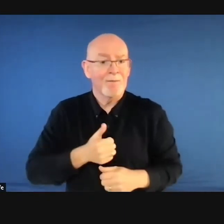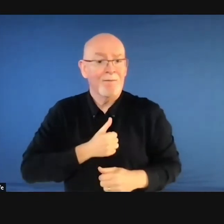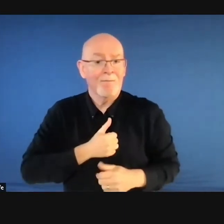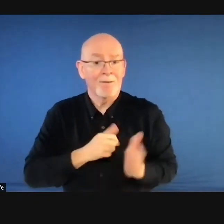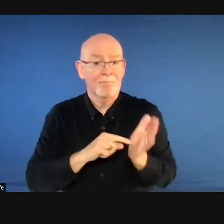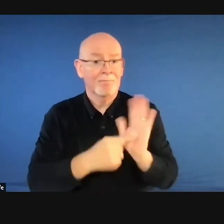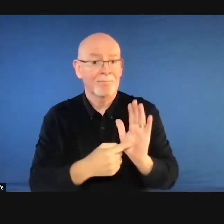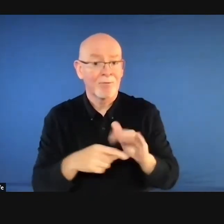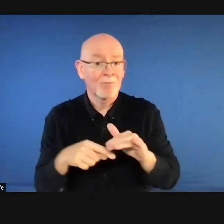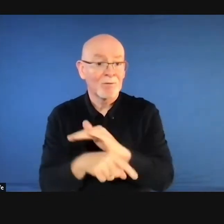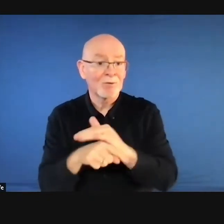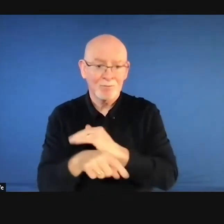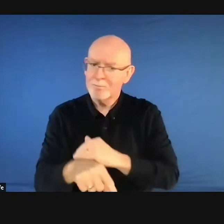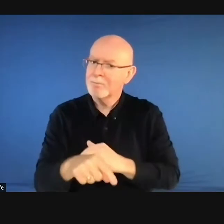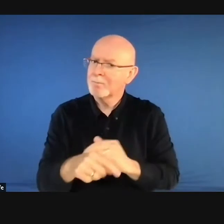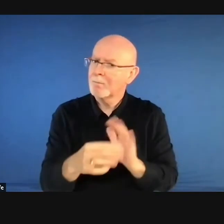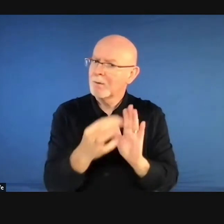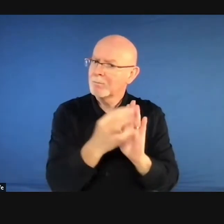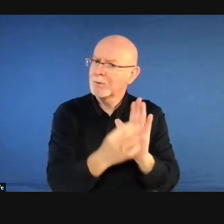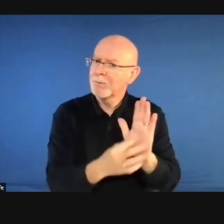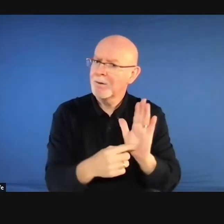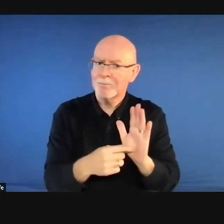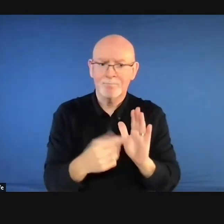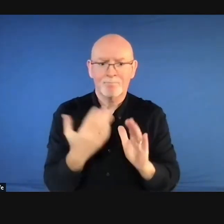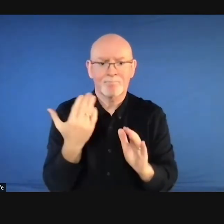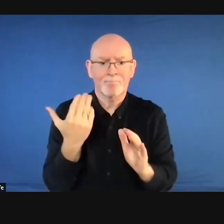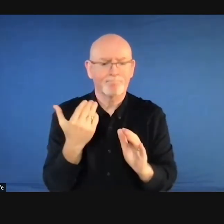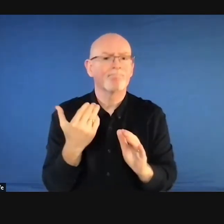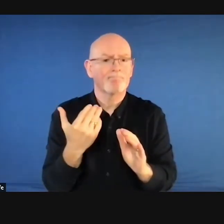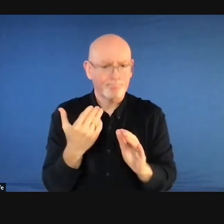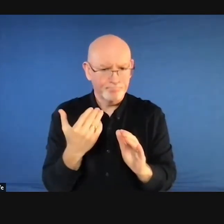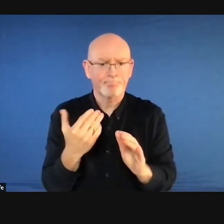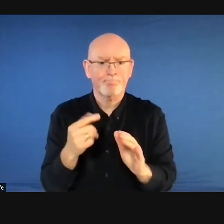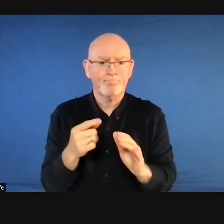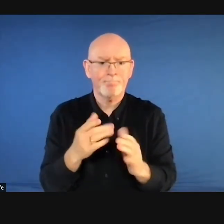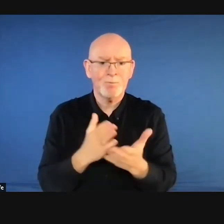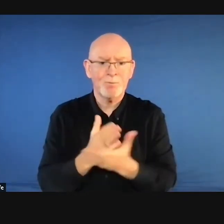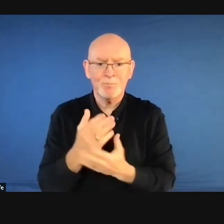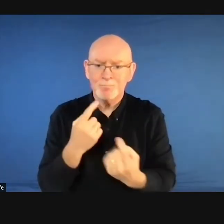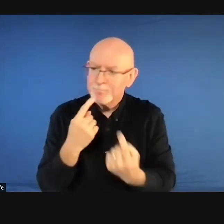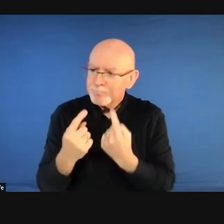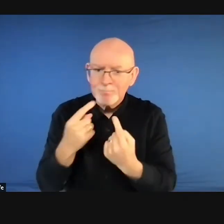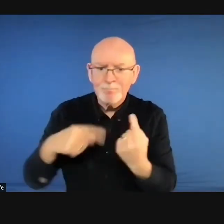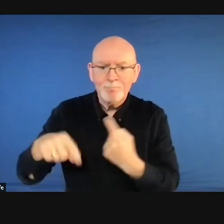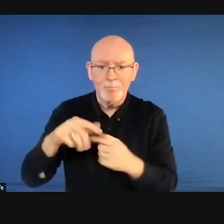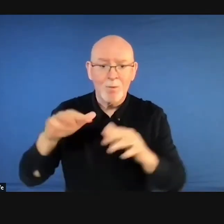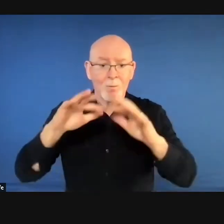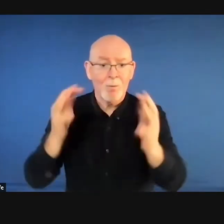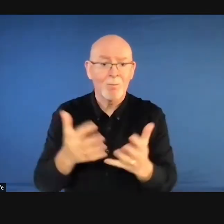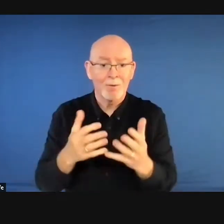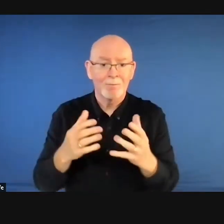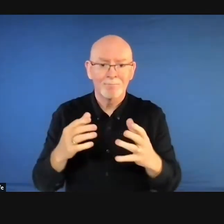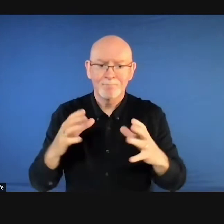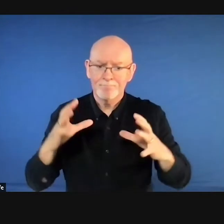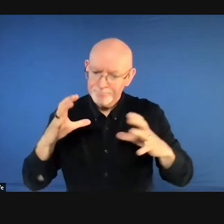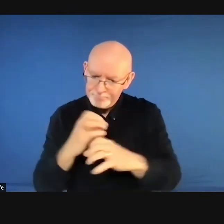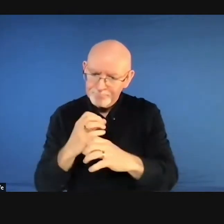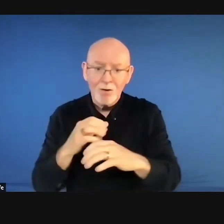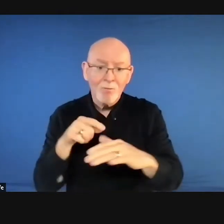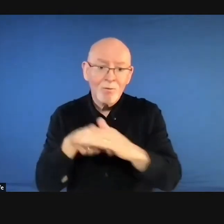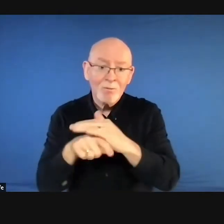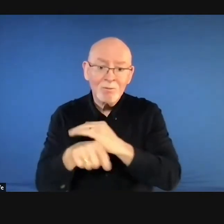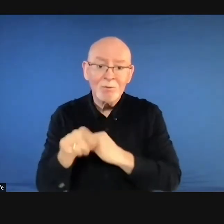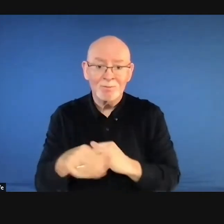However, directly involving vulnerable populations in research comes with ethical considerations for